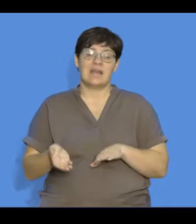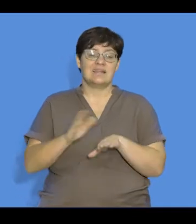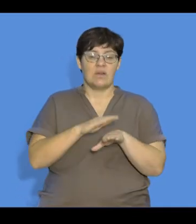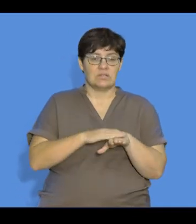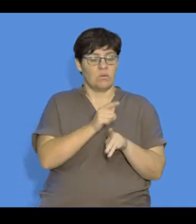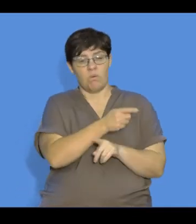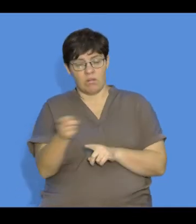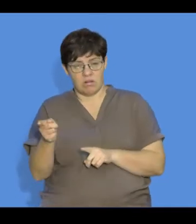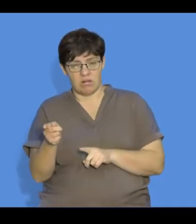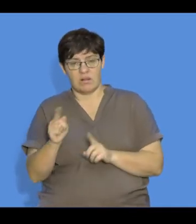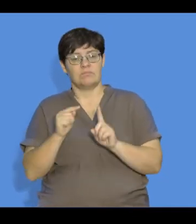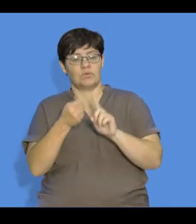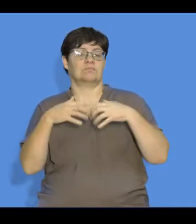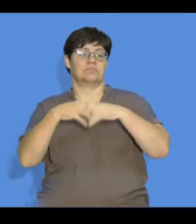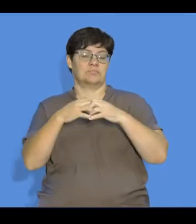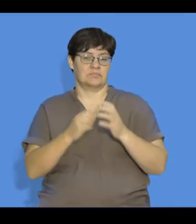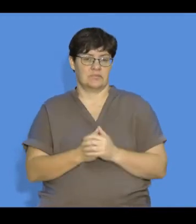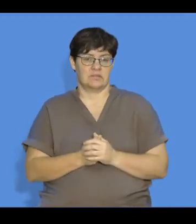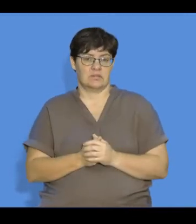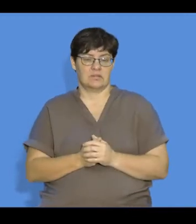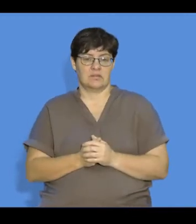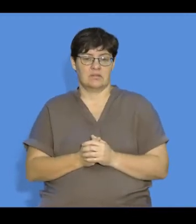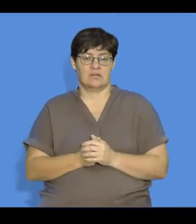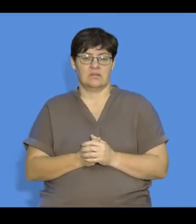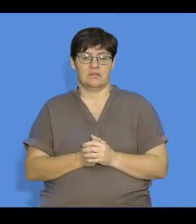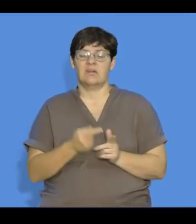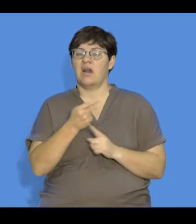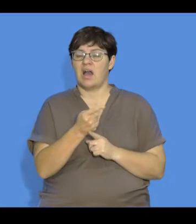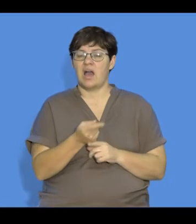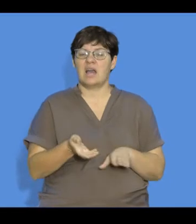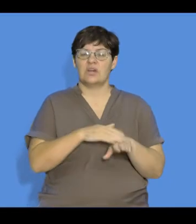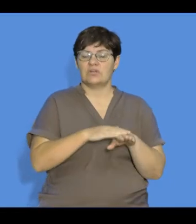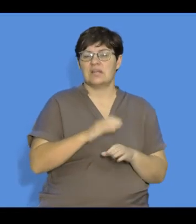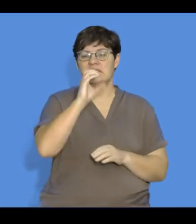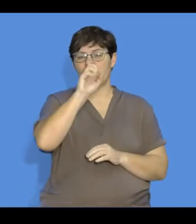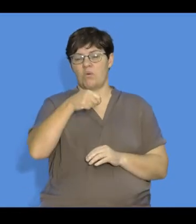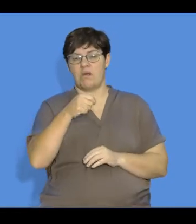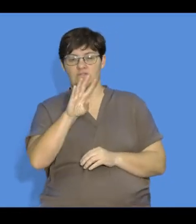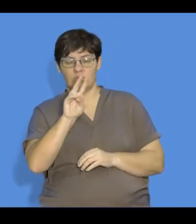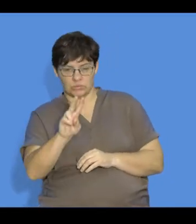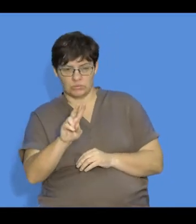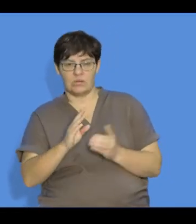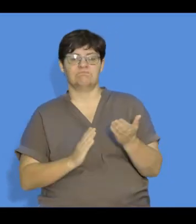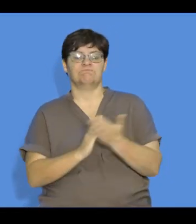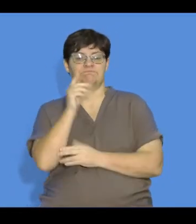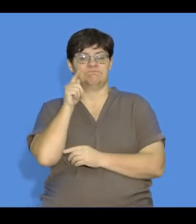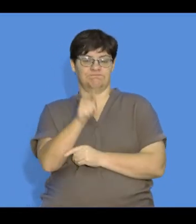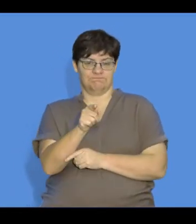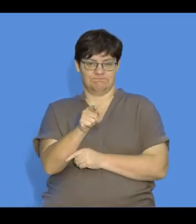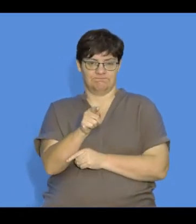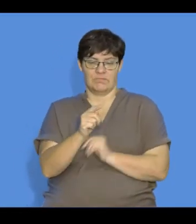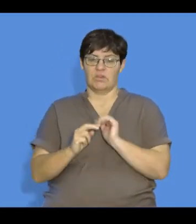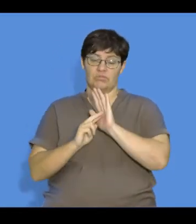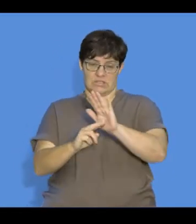the current will come to that point, meaning that all the current, which is 0.42, will pass through